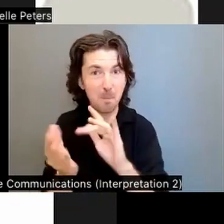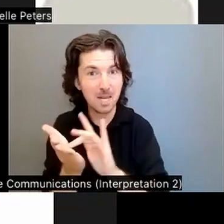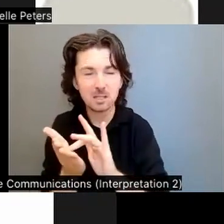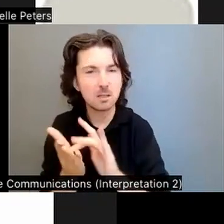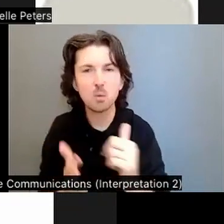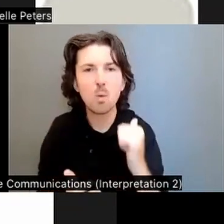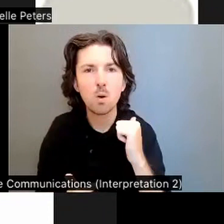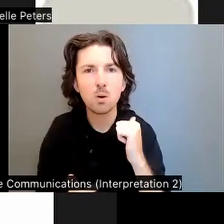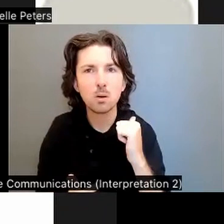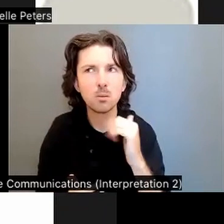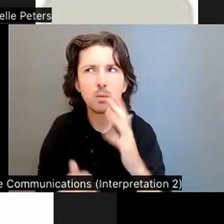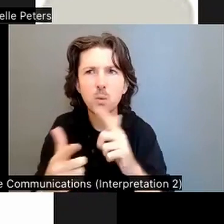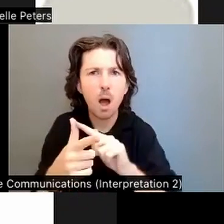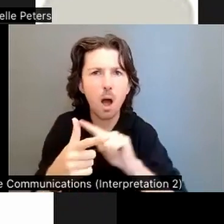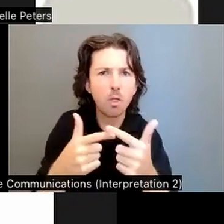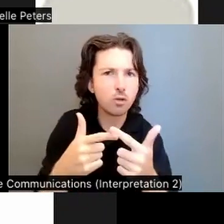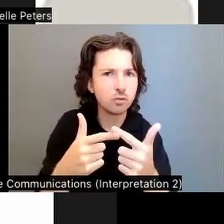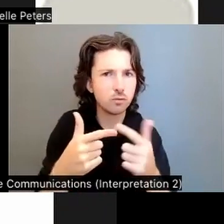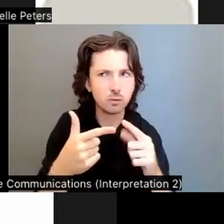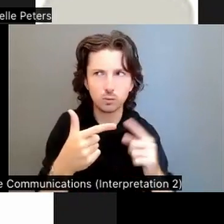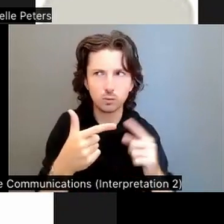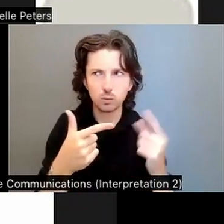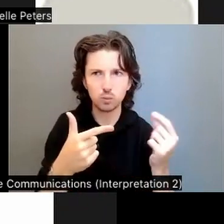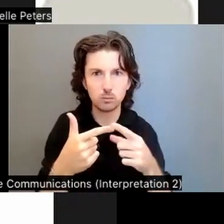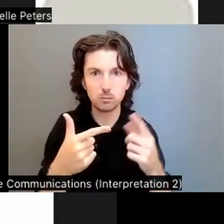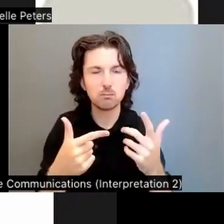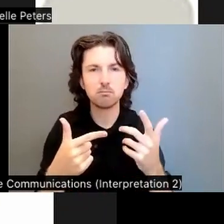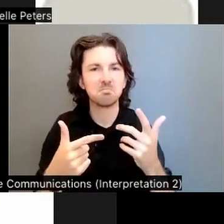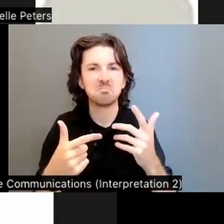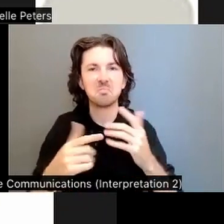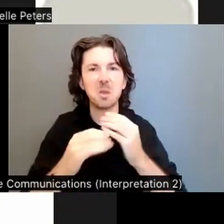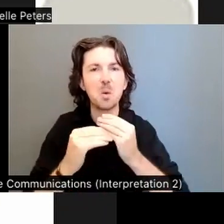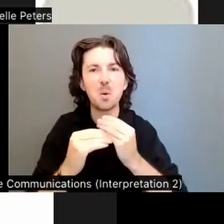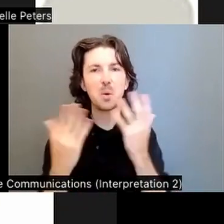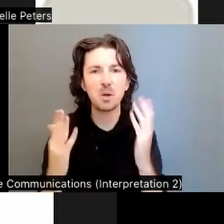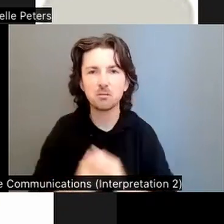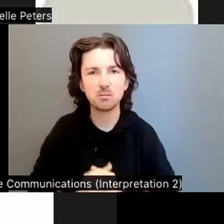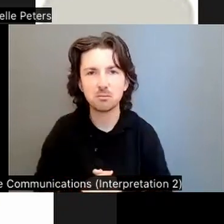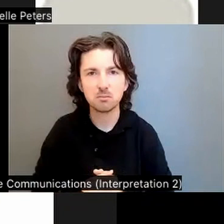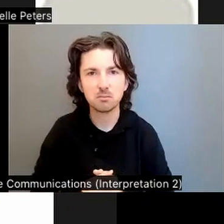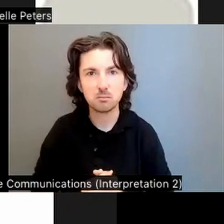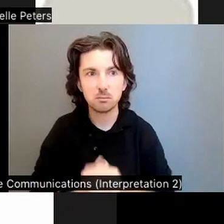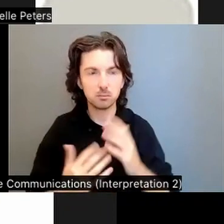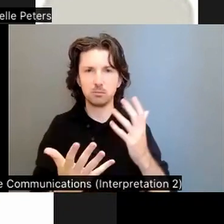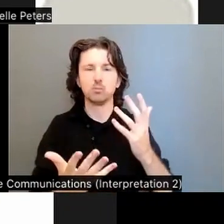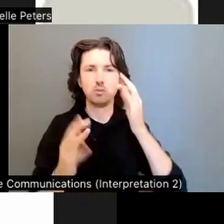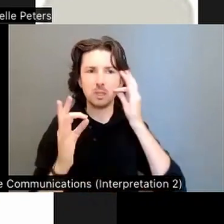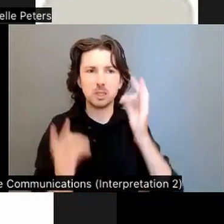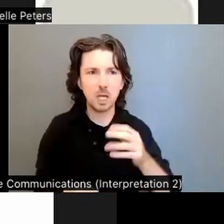despite it being reversed in the exorbitant price increase, many